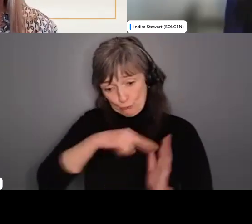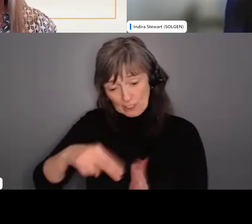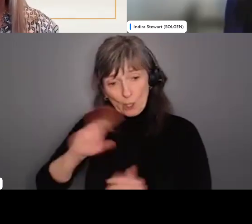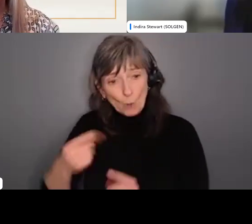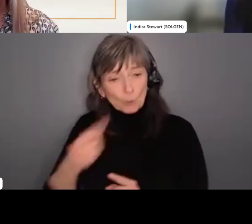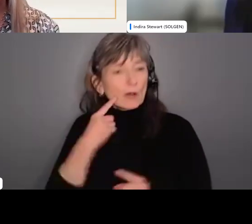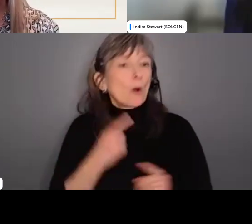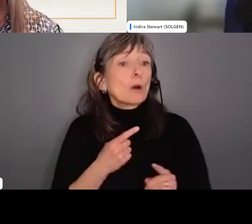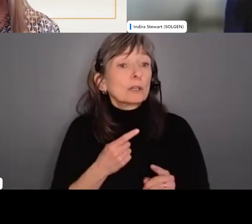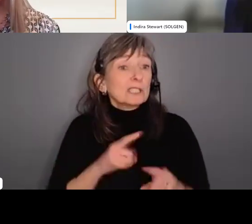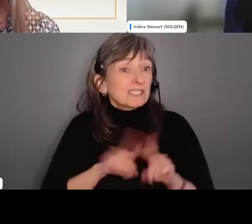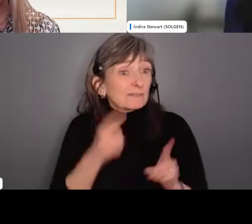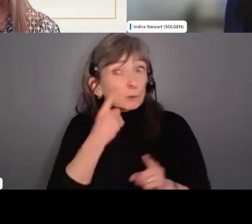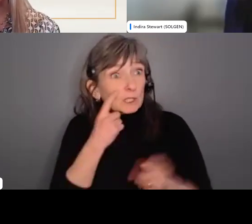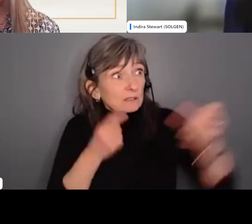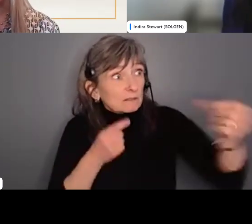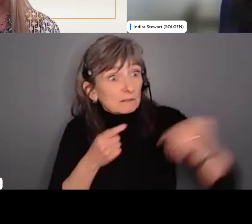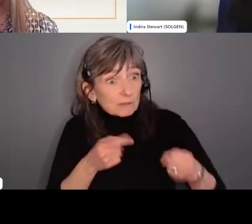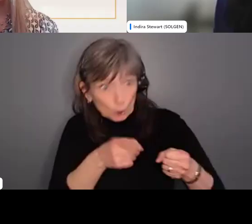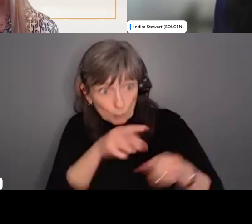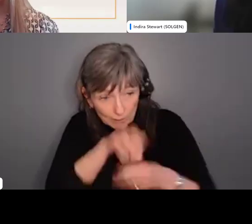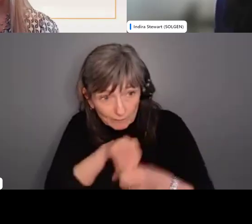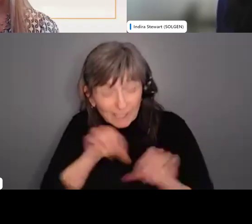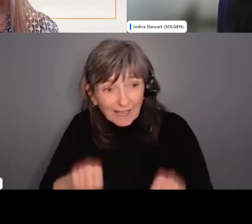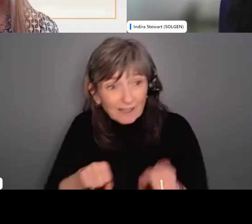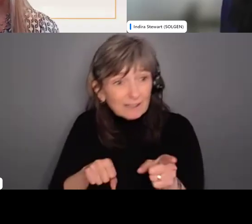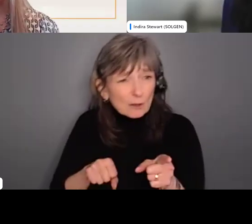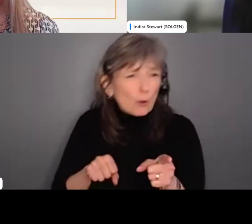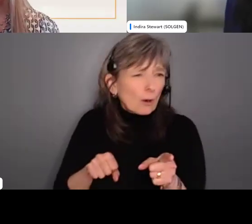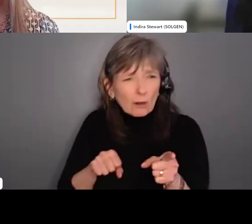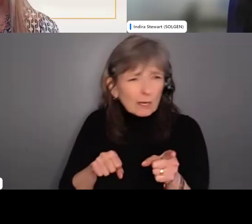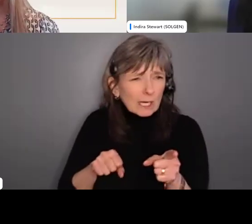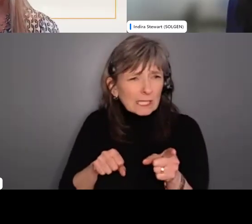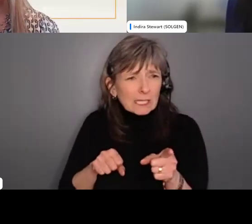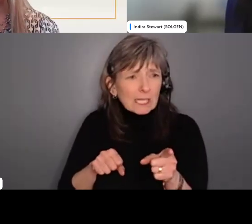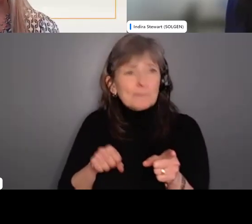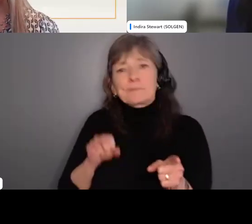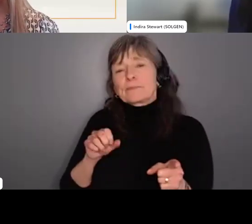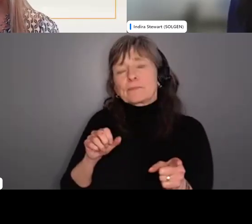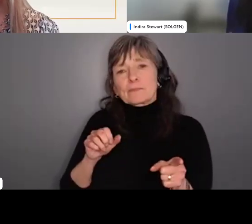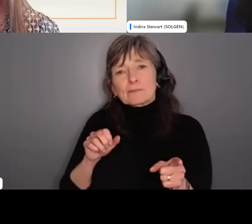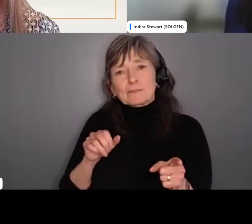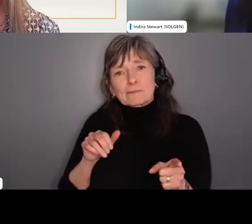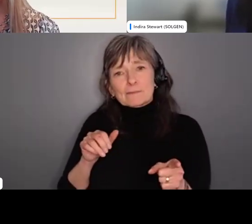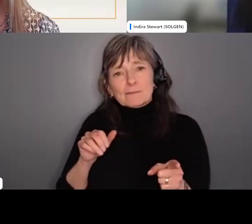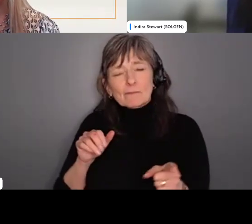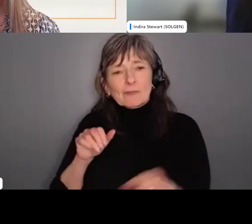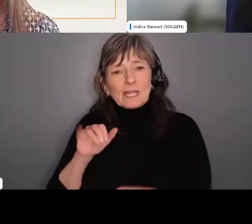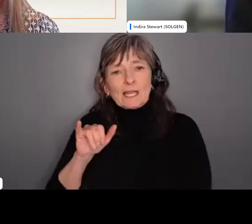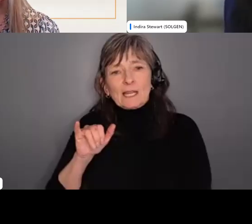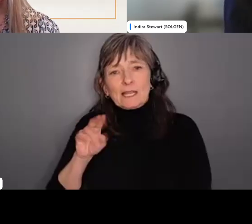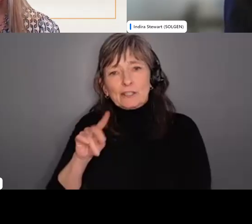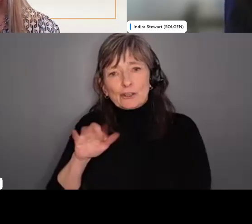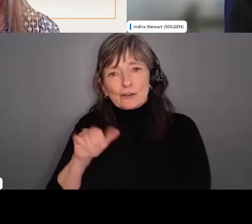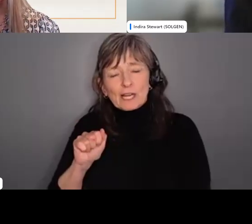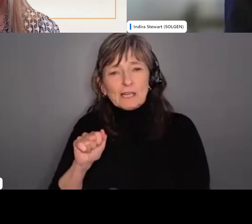different witnesses, or is it kind of a clear-cut process? Maybe I'll take it. So yeah, and it's different, just to be clear, it's different